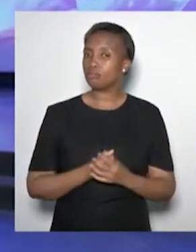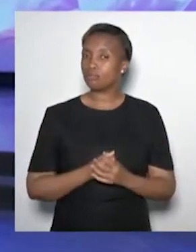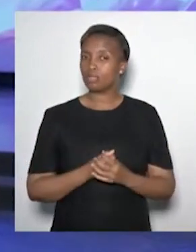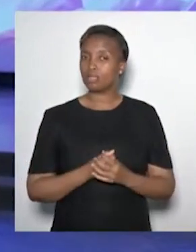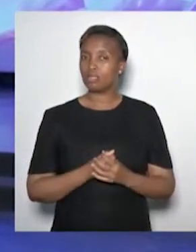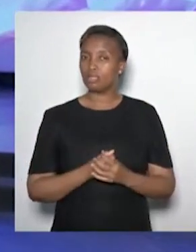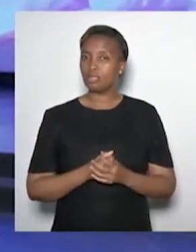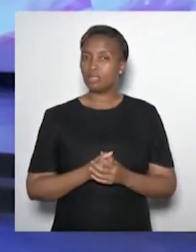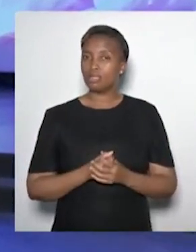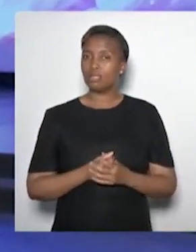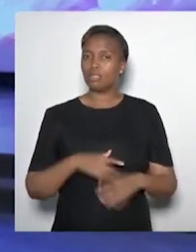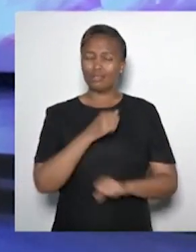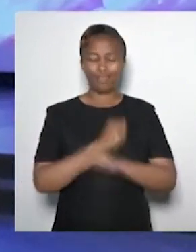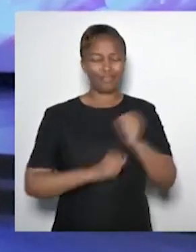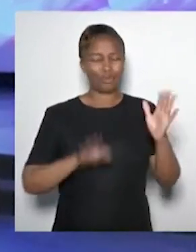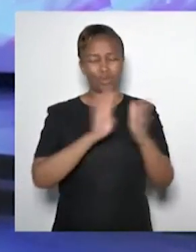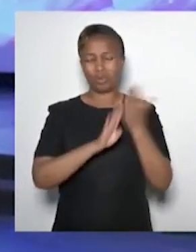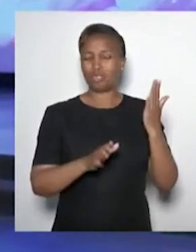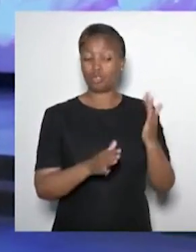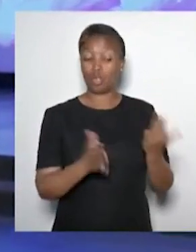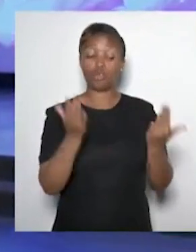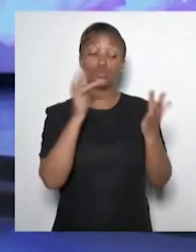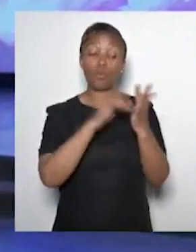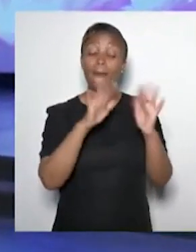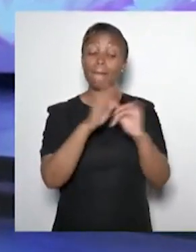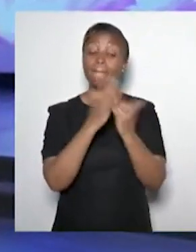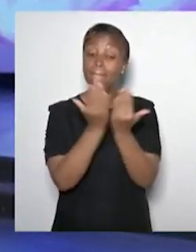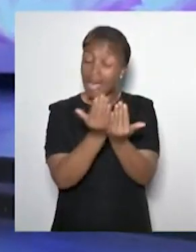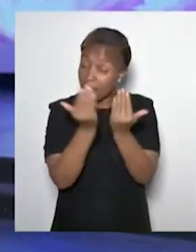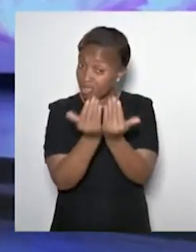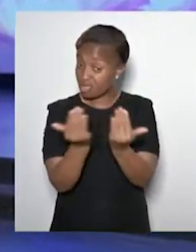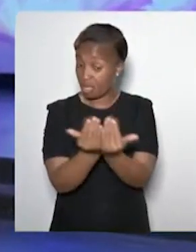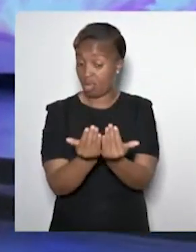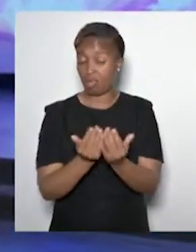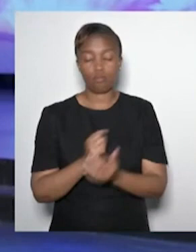He never attended Bible study.